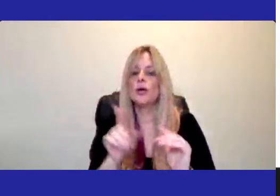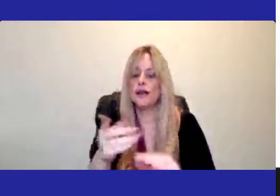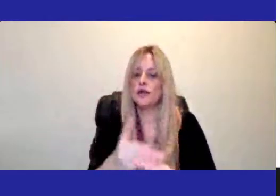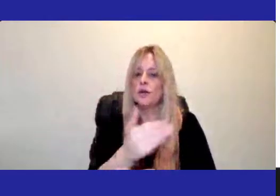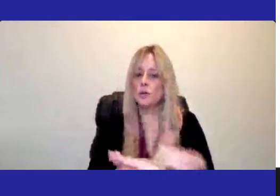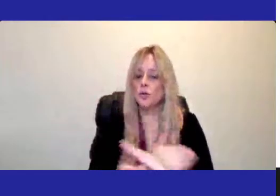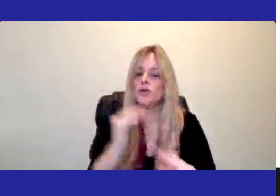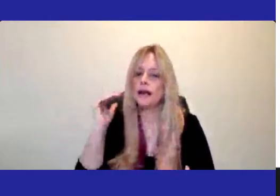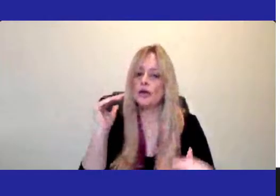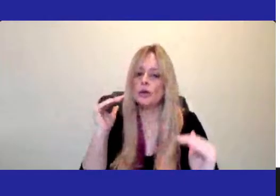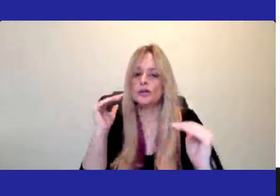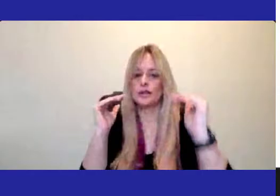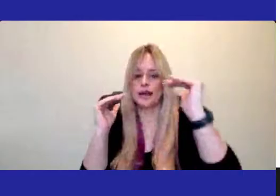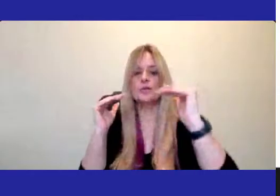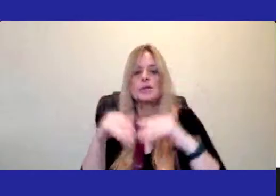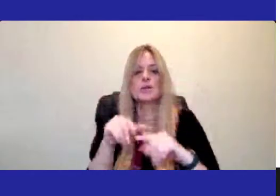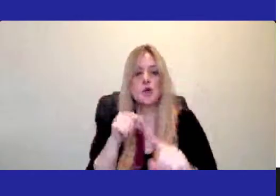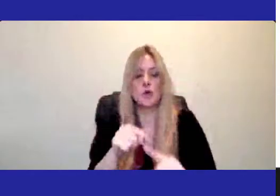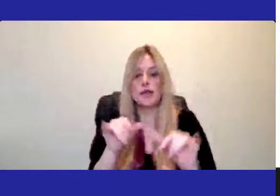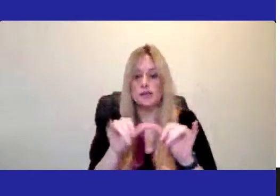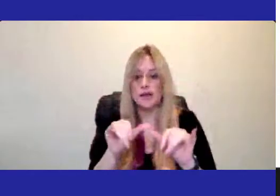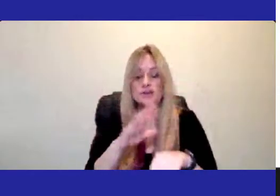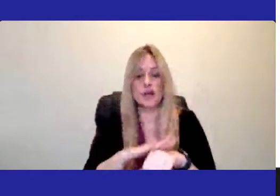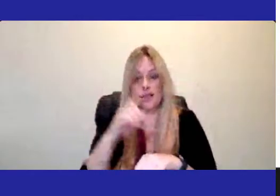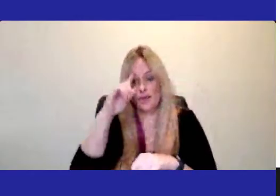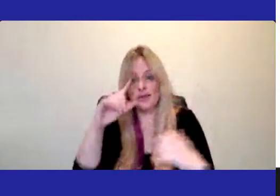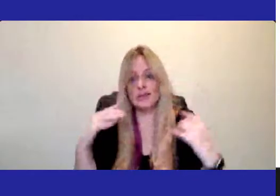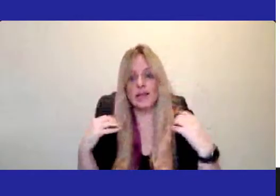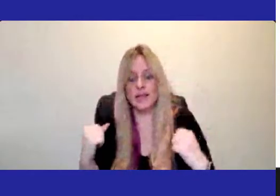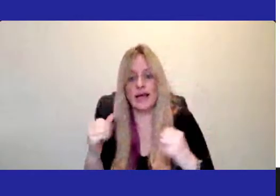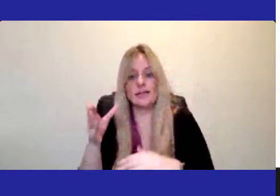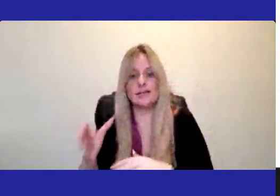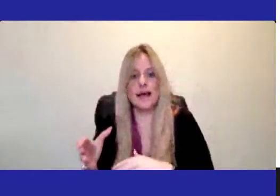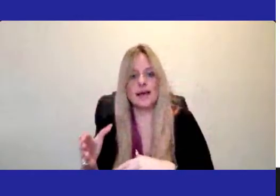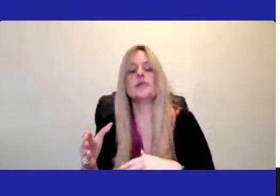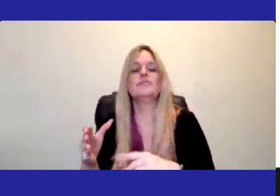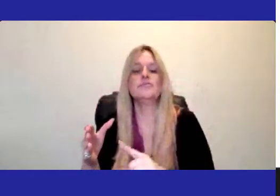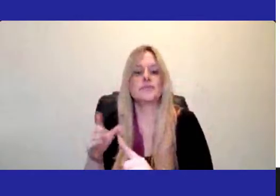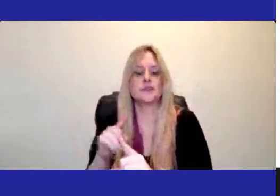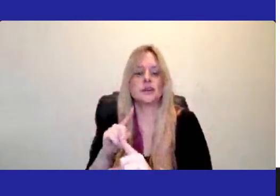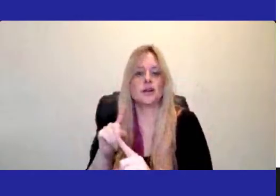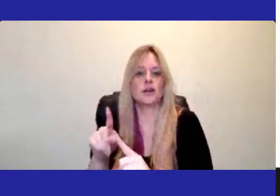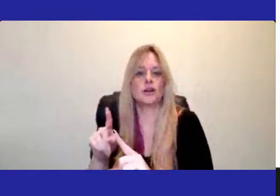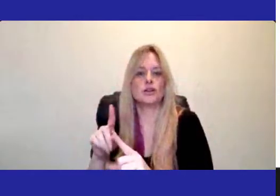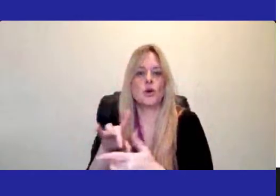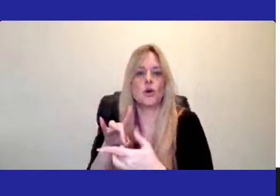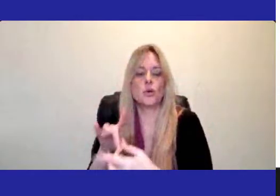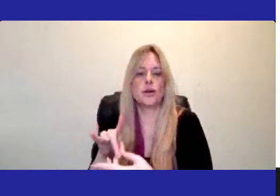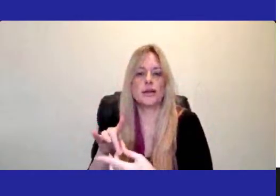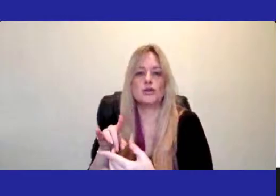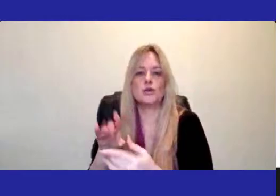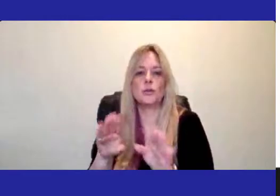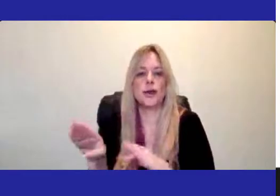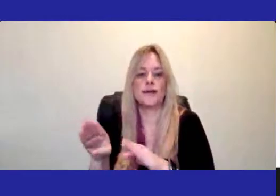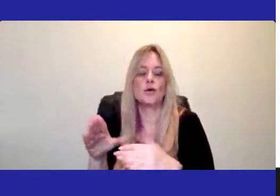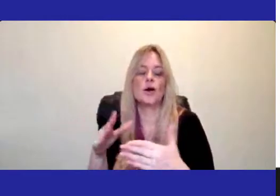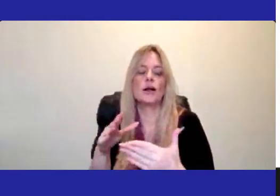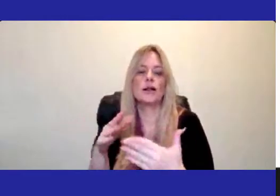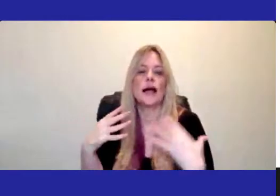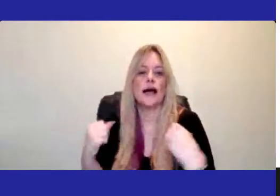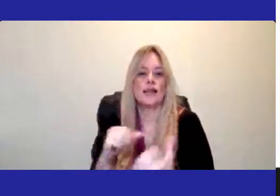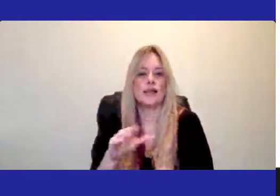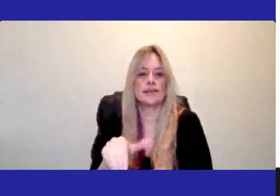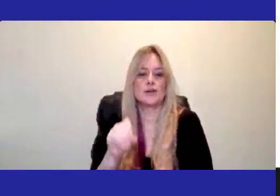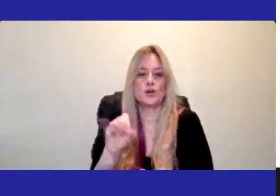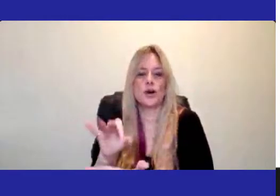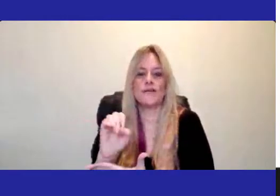These measures on the mental health side tie in very much to the Behavioral Health Centers of Excellence, which H&H participates